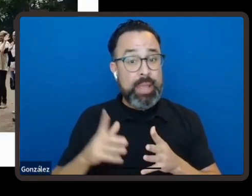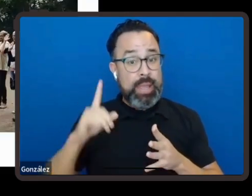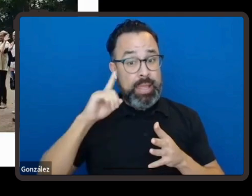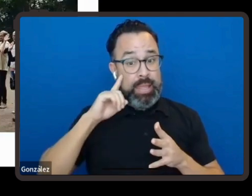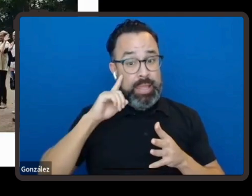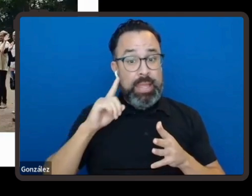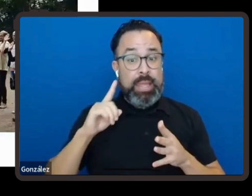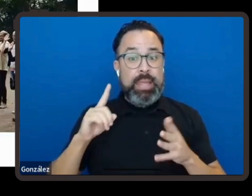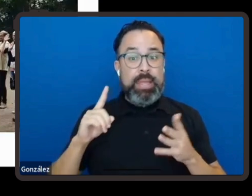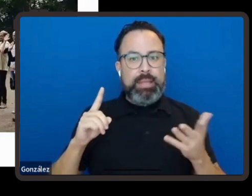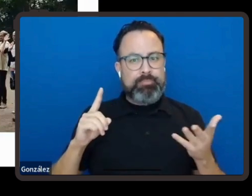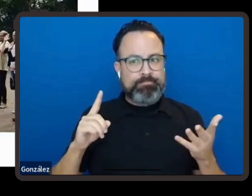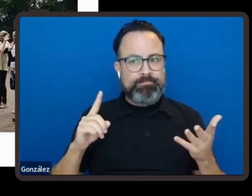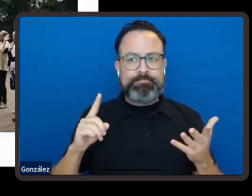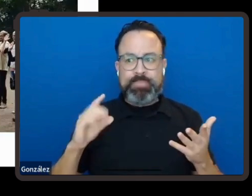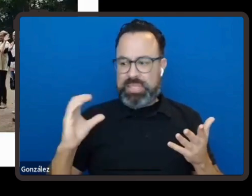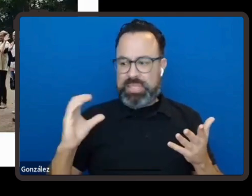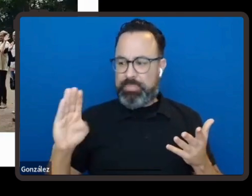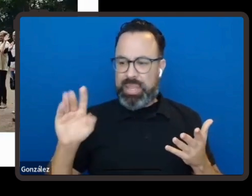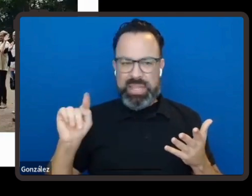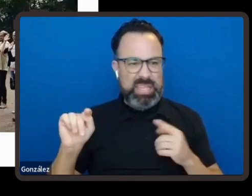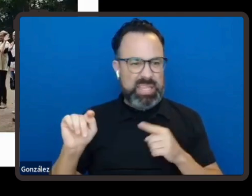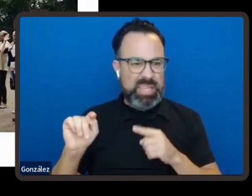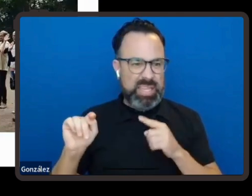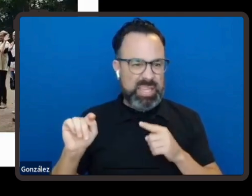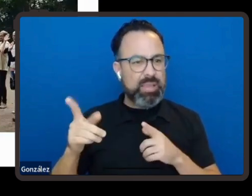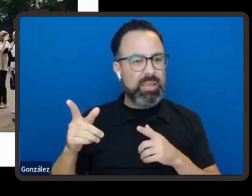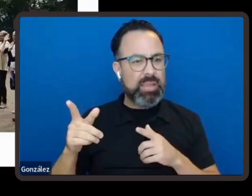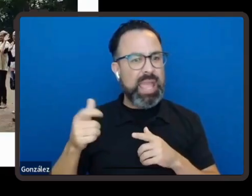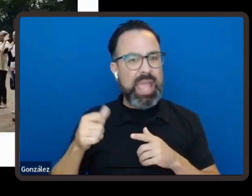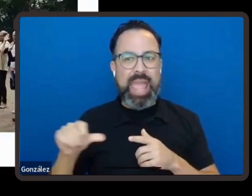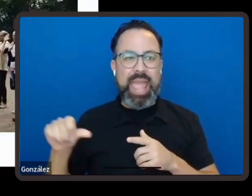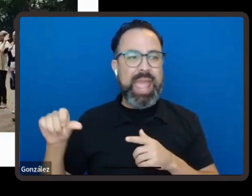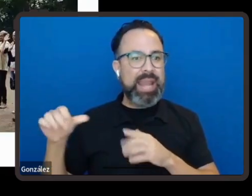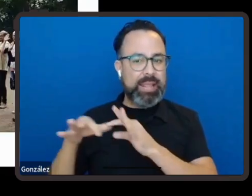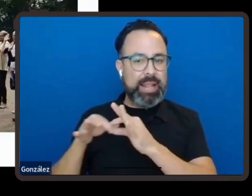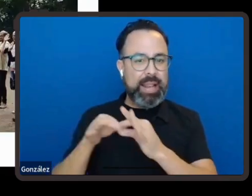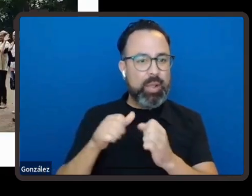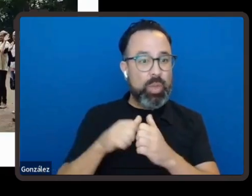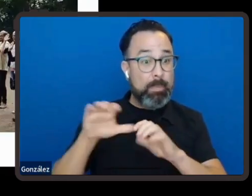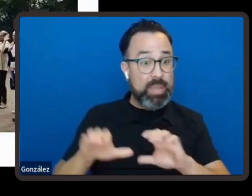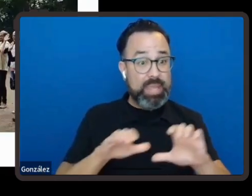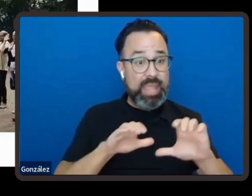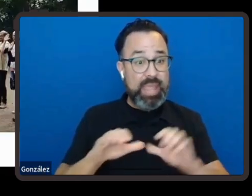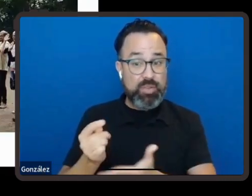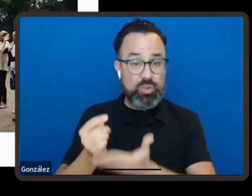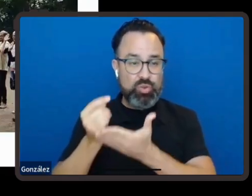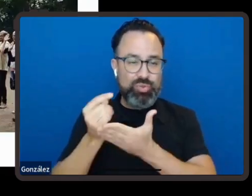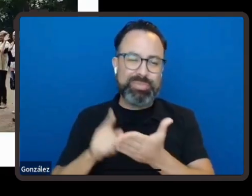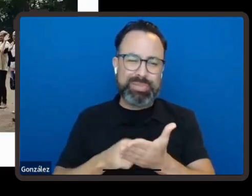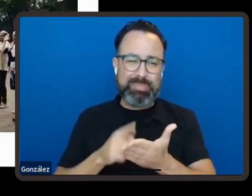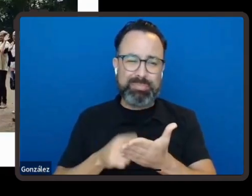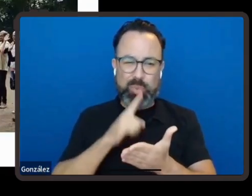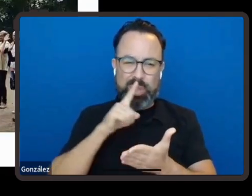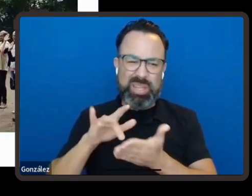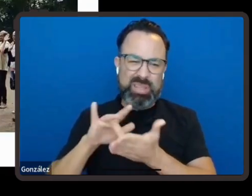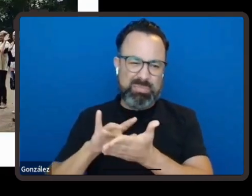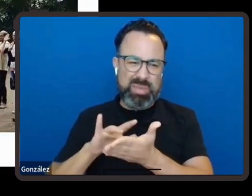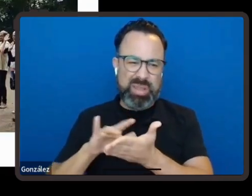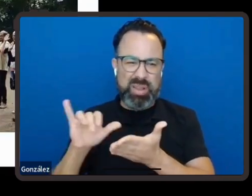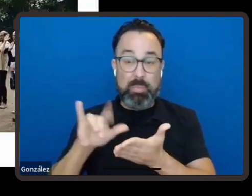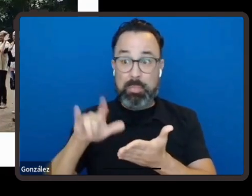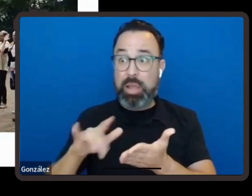CBT, like all the behavioral anxiety treatments, sometimes you need the drug as well. Do you need to be on it all the